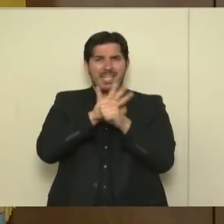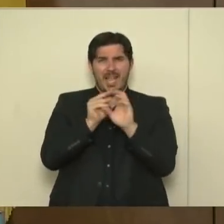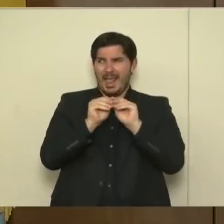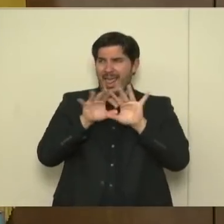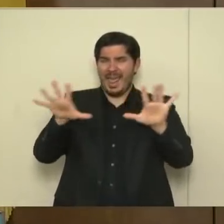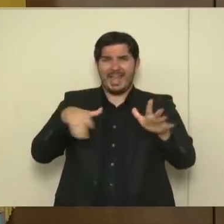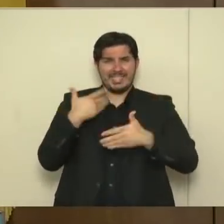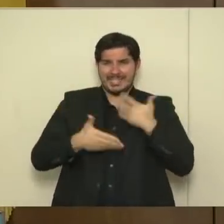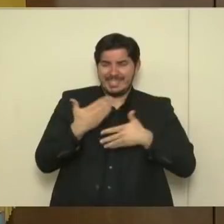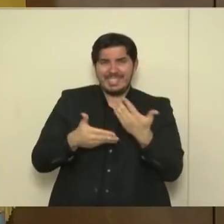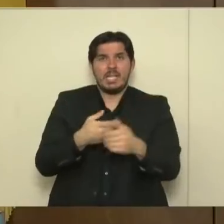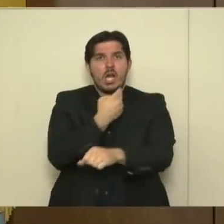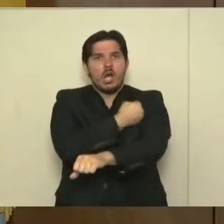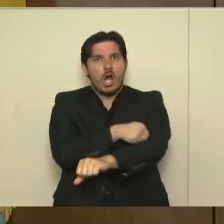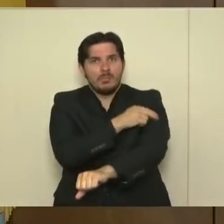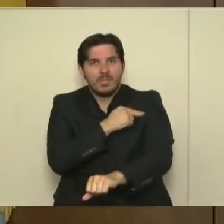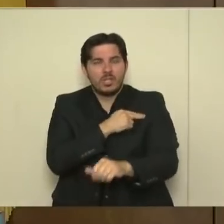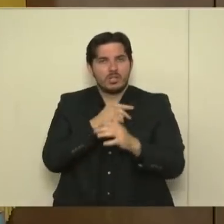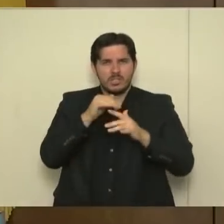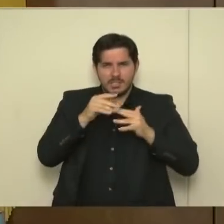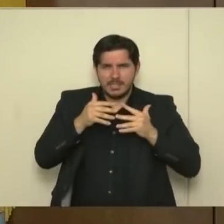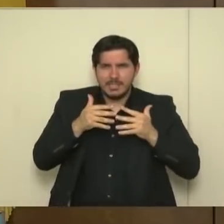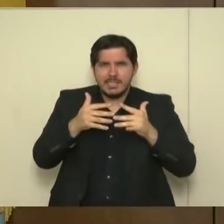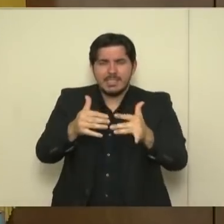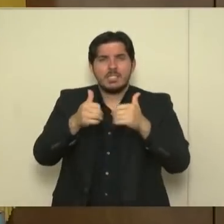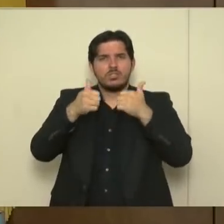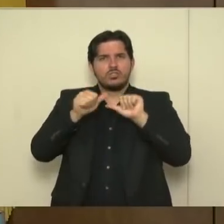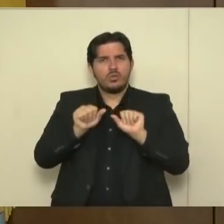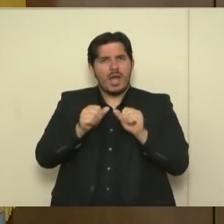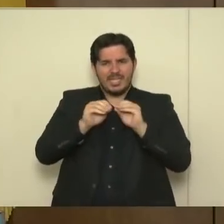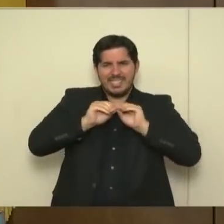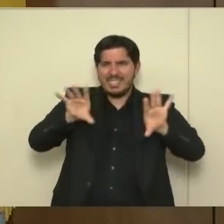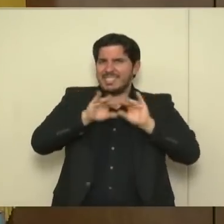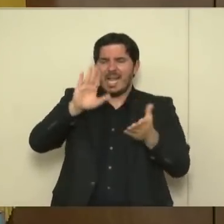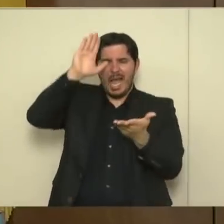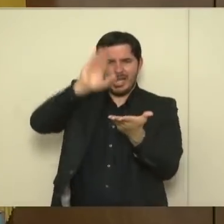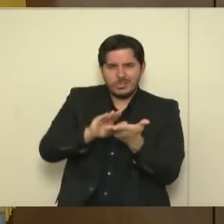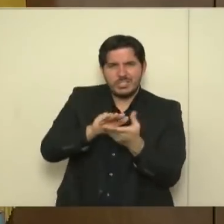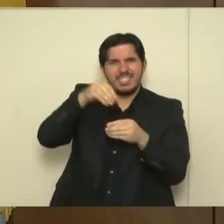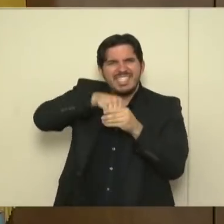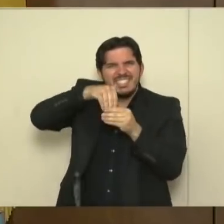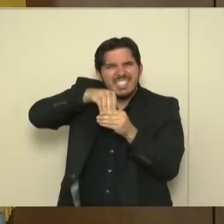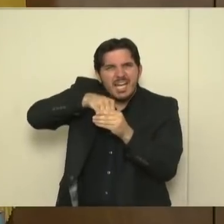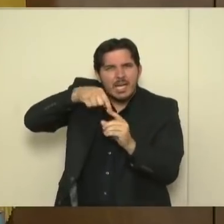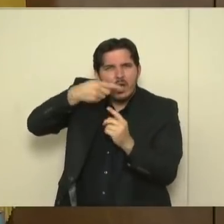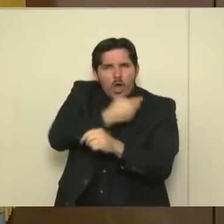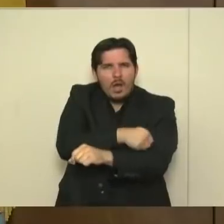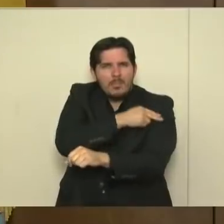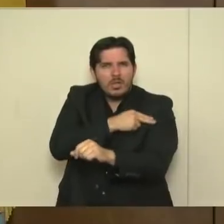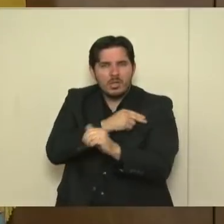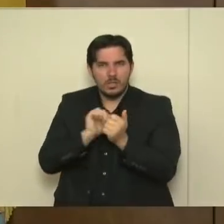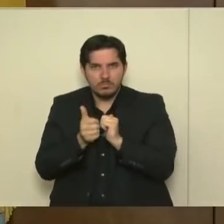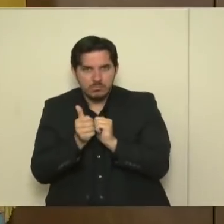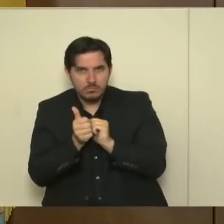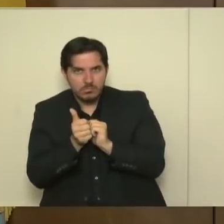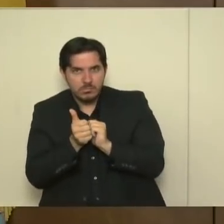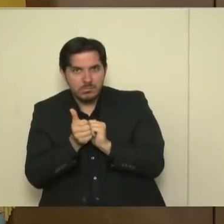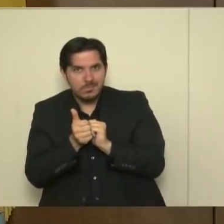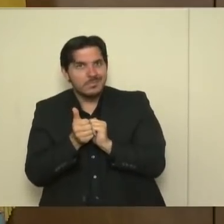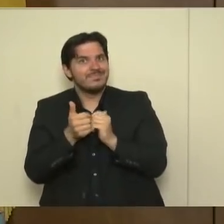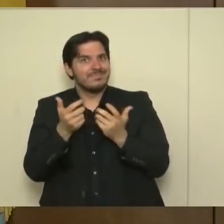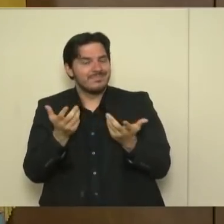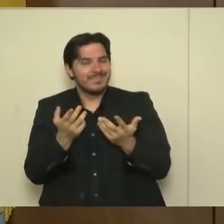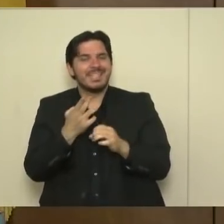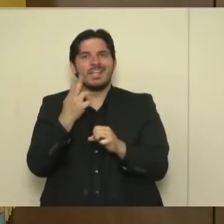working, that were minimizing their outbreaks and infections inside hospitals was directly related